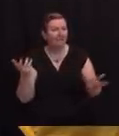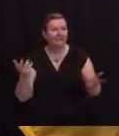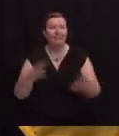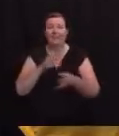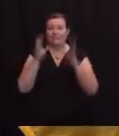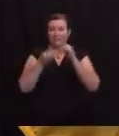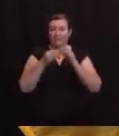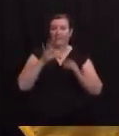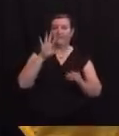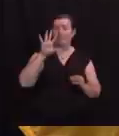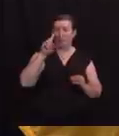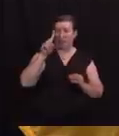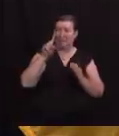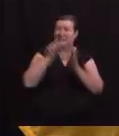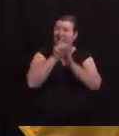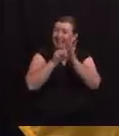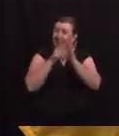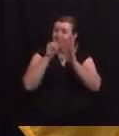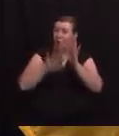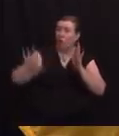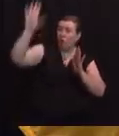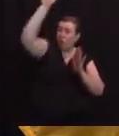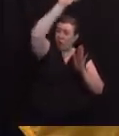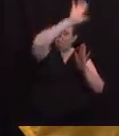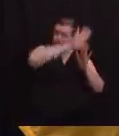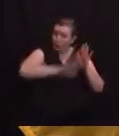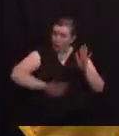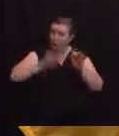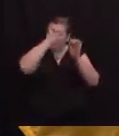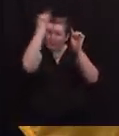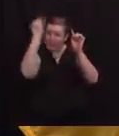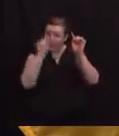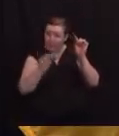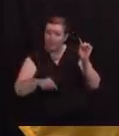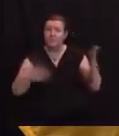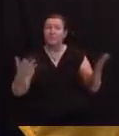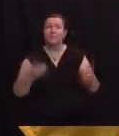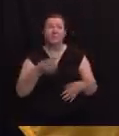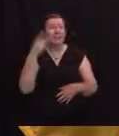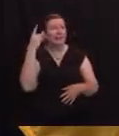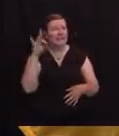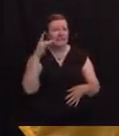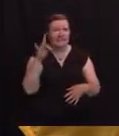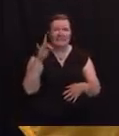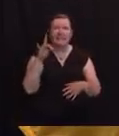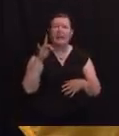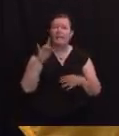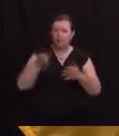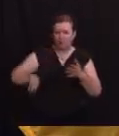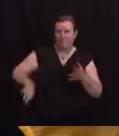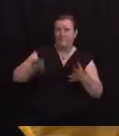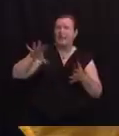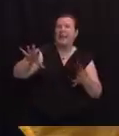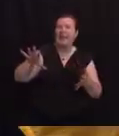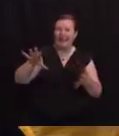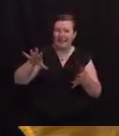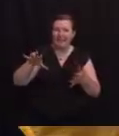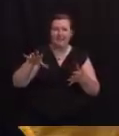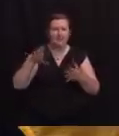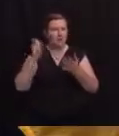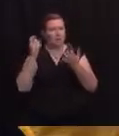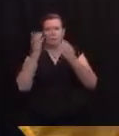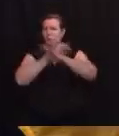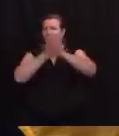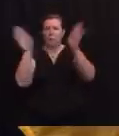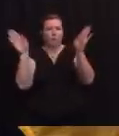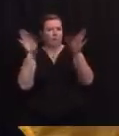believe 18 of which have some sort of parking or admittance fee. And those state parks, the 51, range from Island Beach